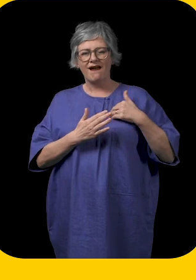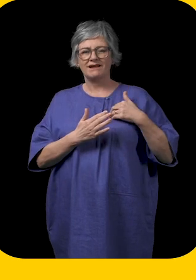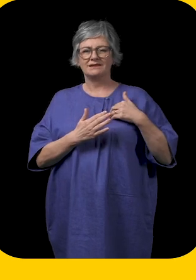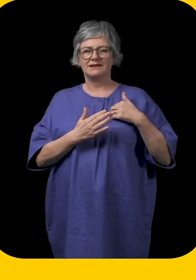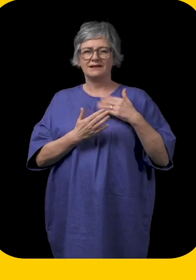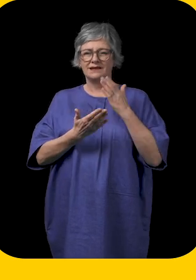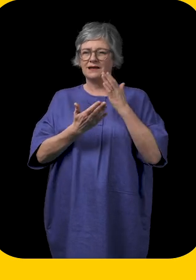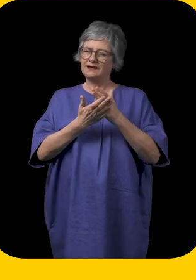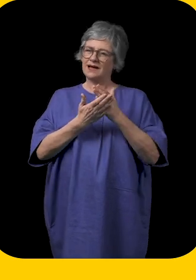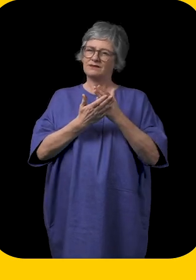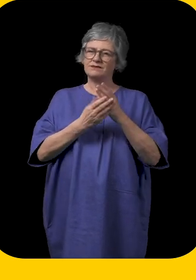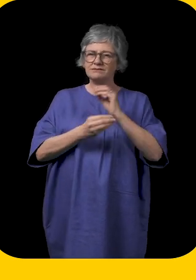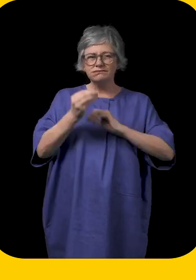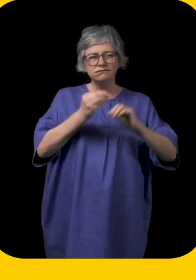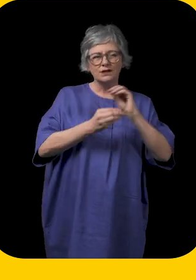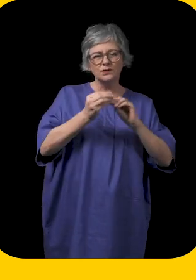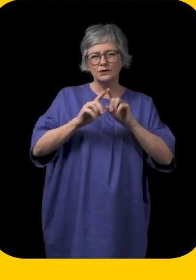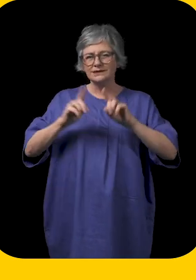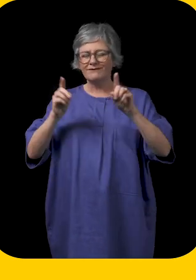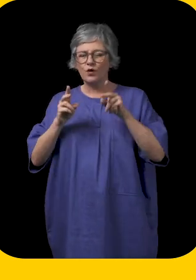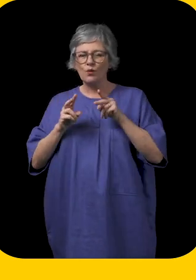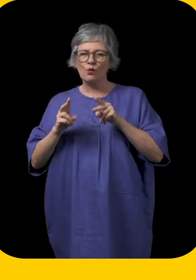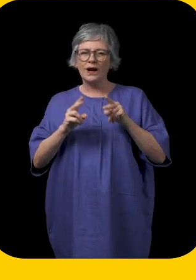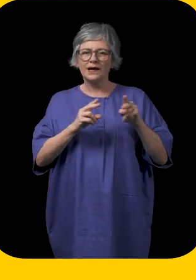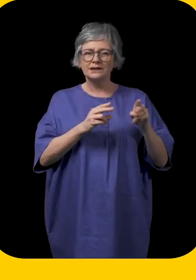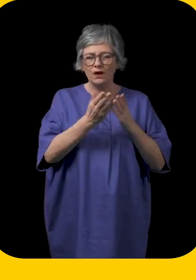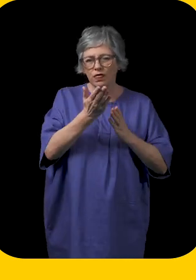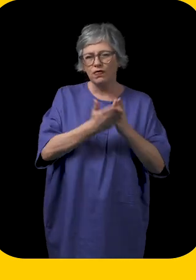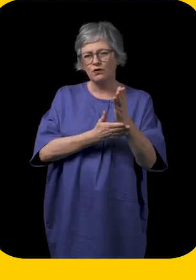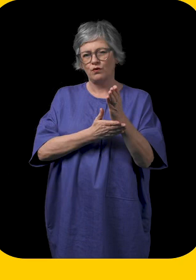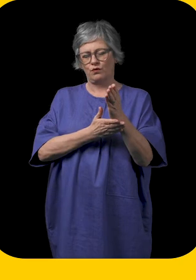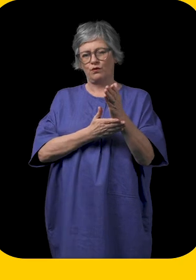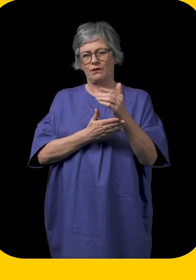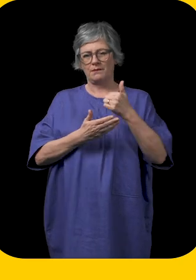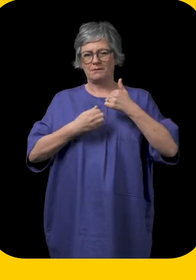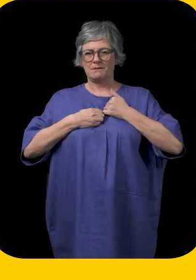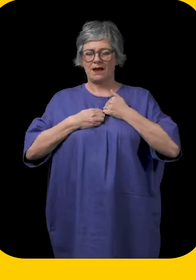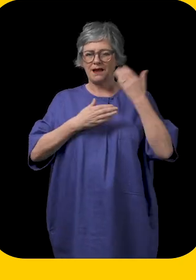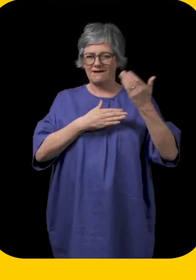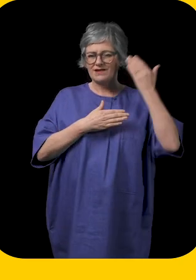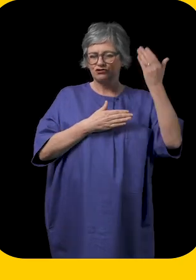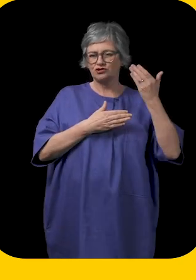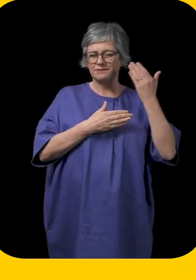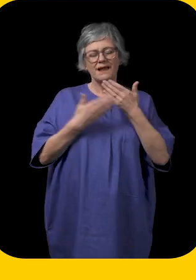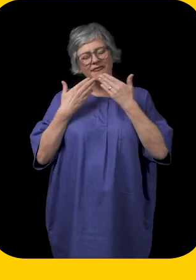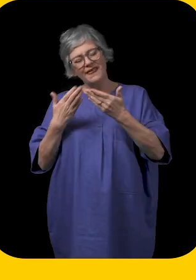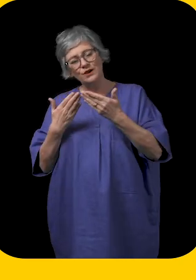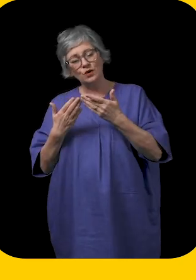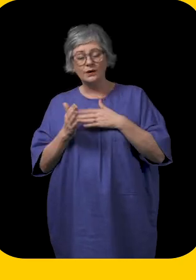and it figures in different way throughout my fiction. Thank you,